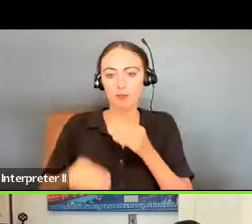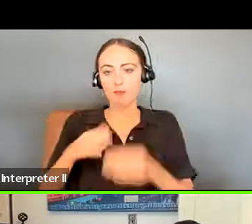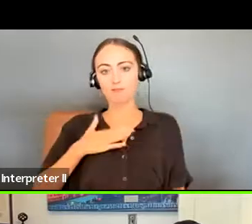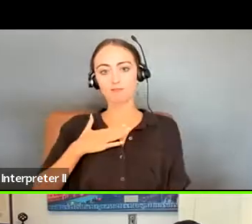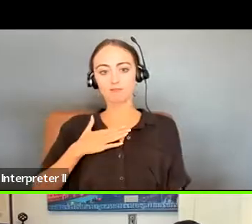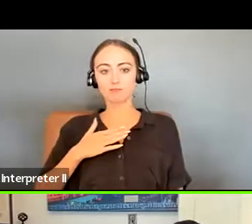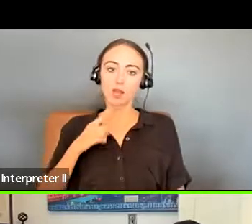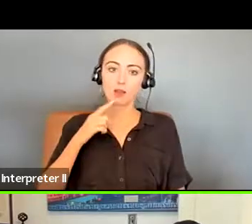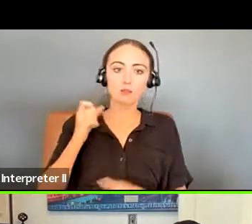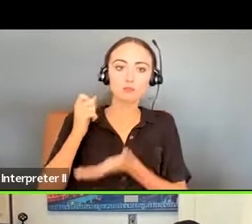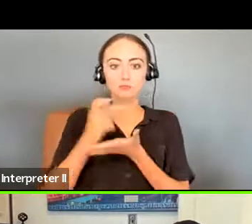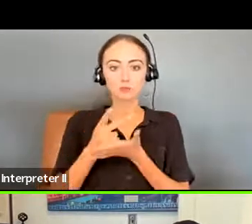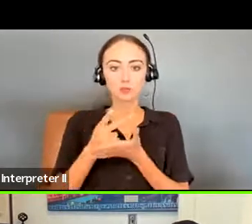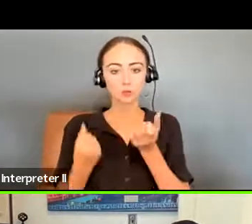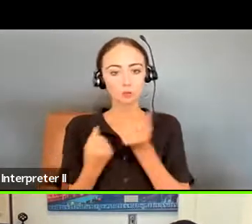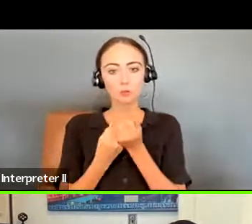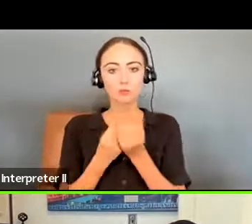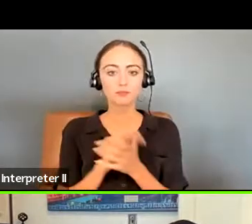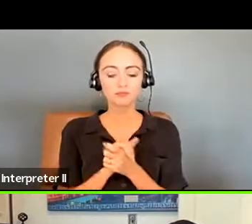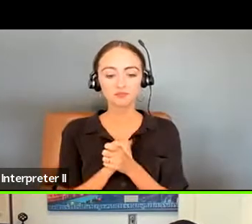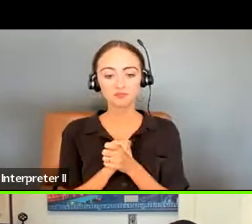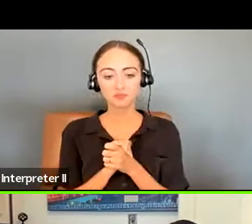to those who are in support, Mr. Chairman.